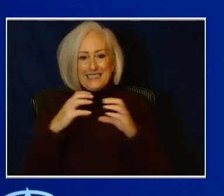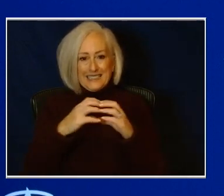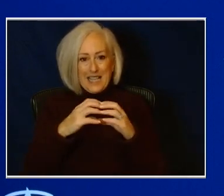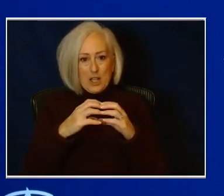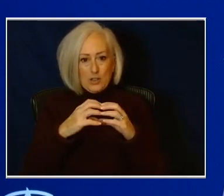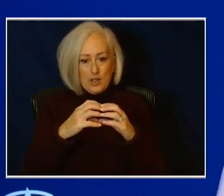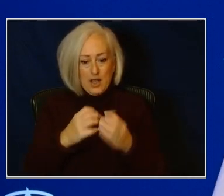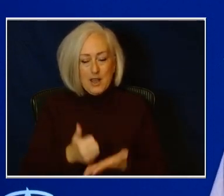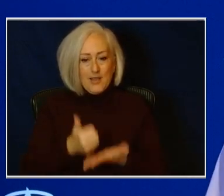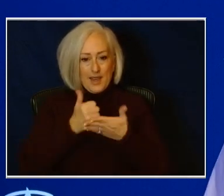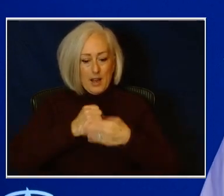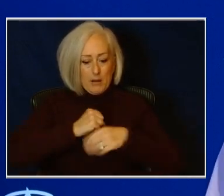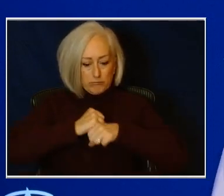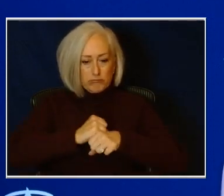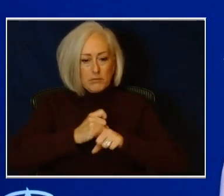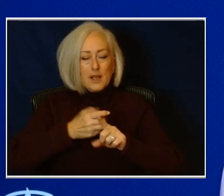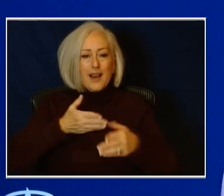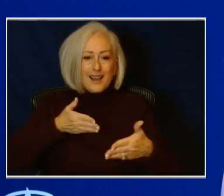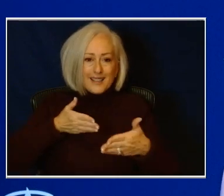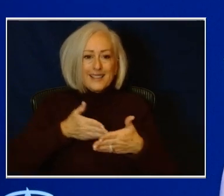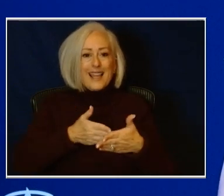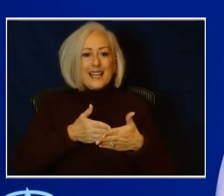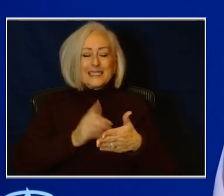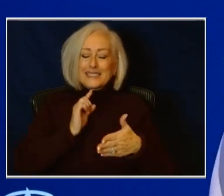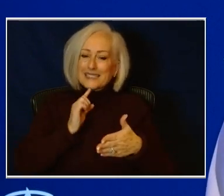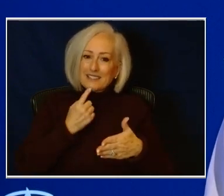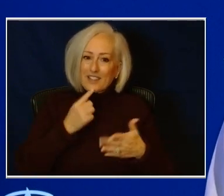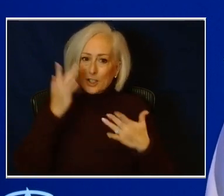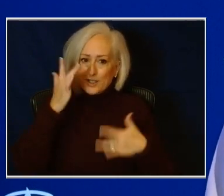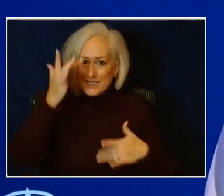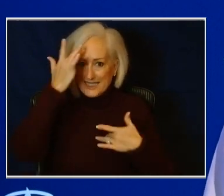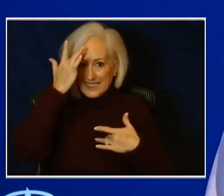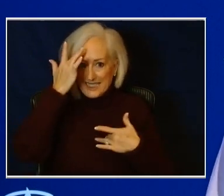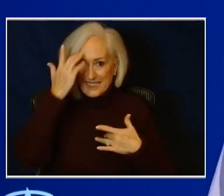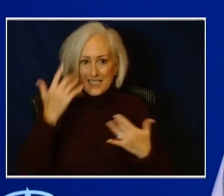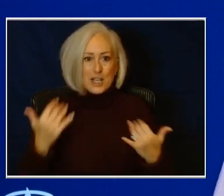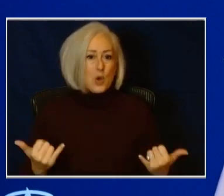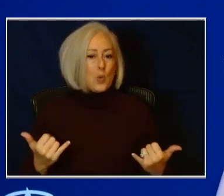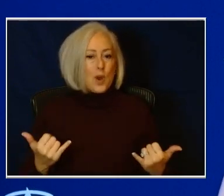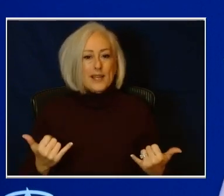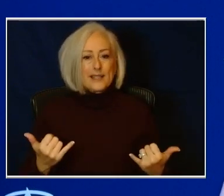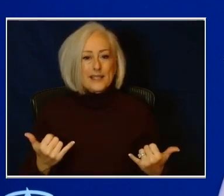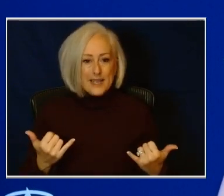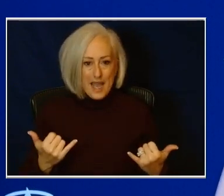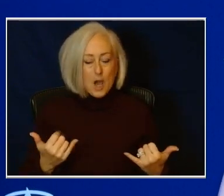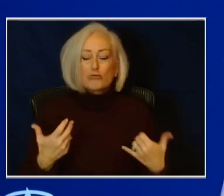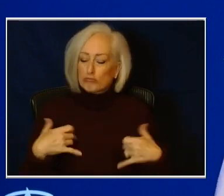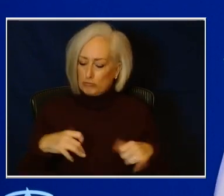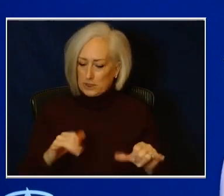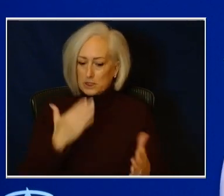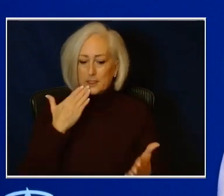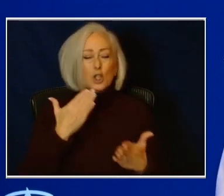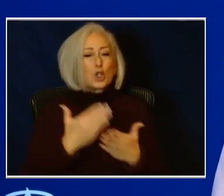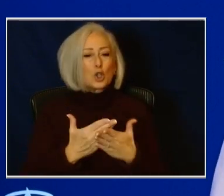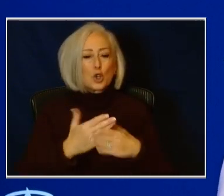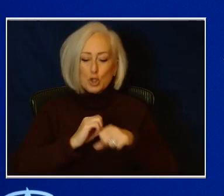severe disease? Right now, that does not seem to be the case. We still have very good protection from the vaccines, even those initial